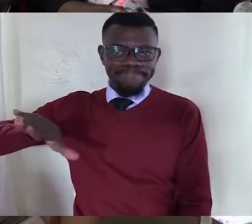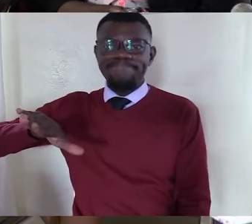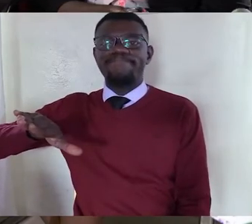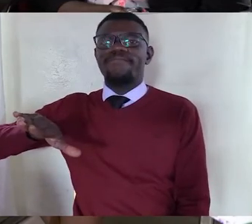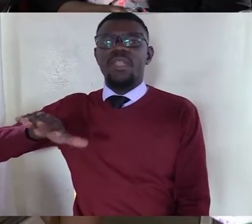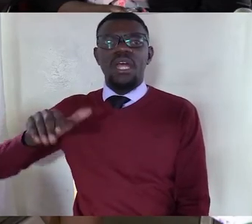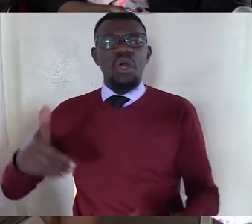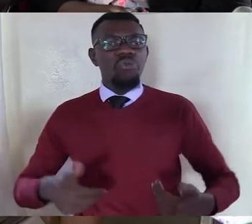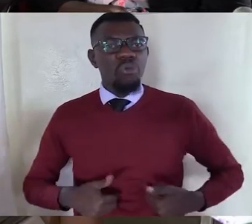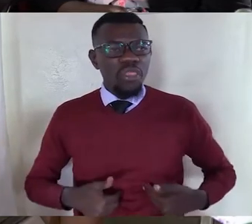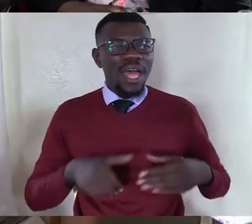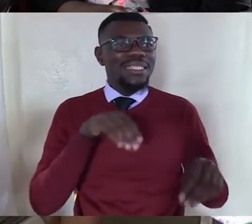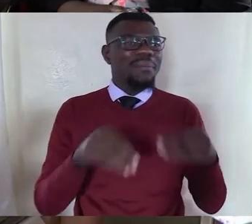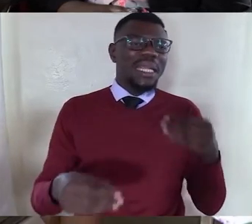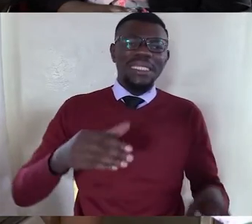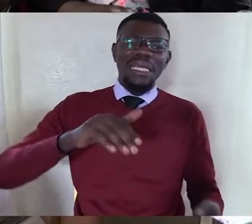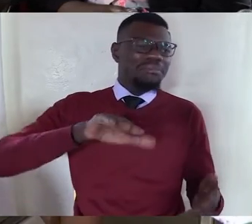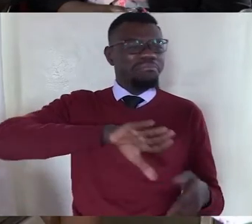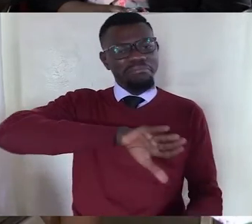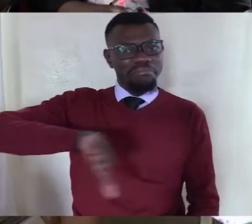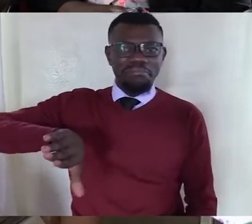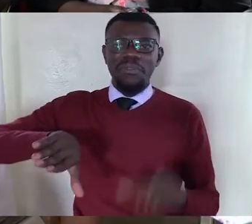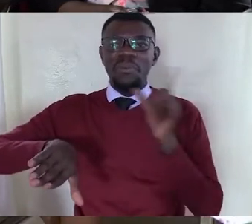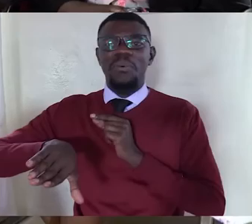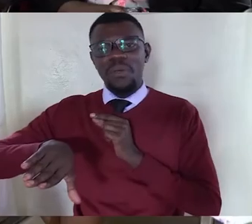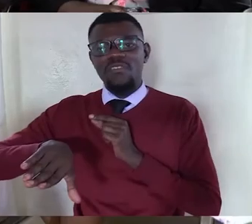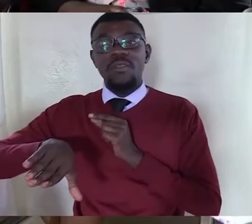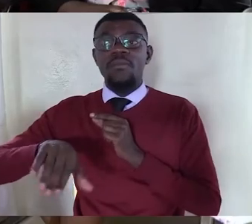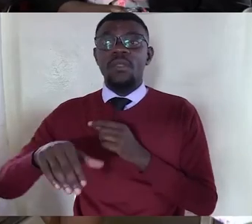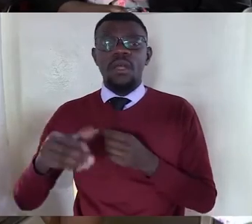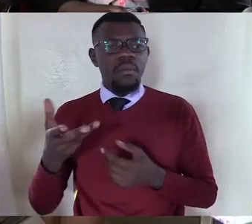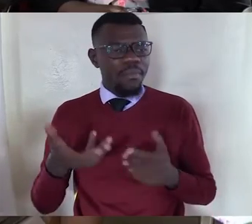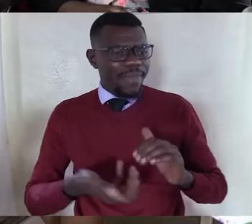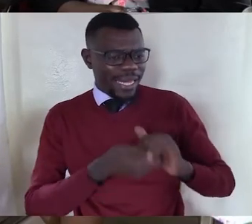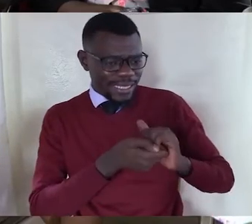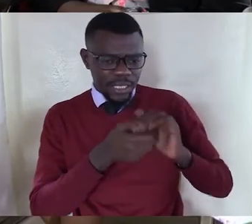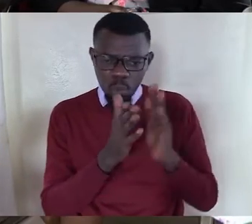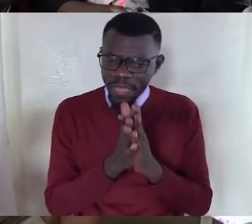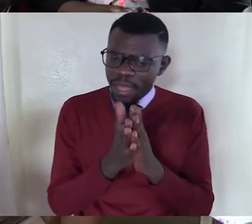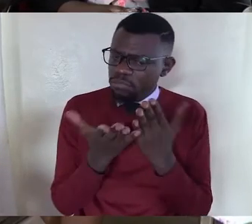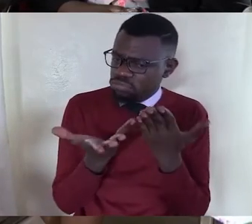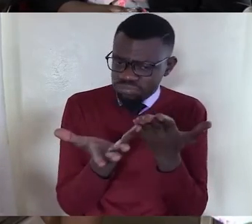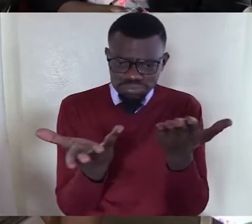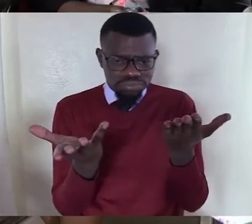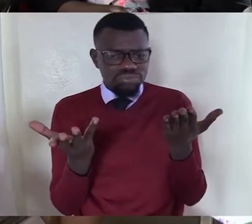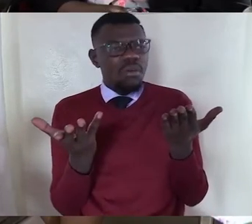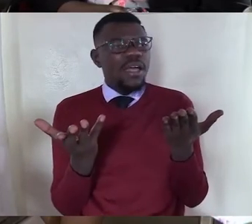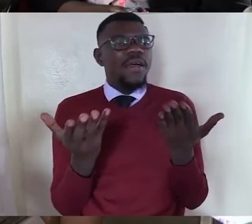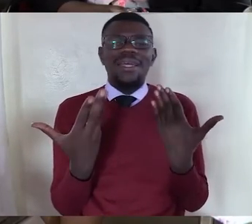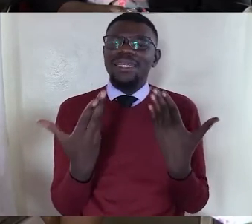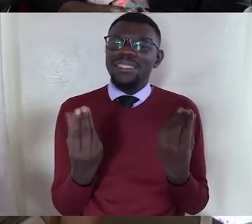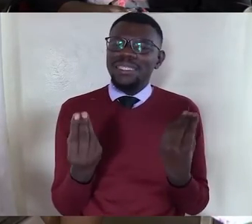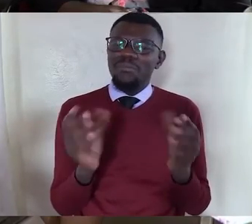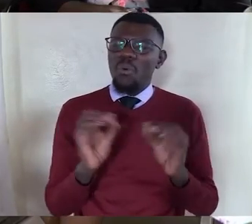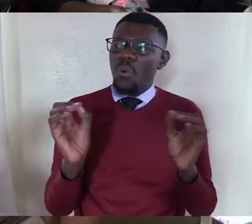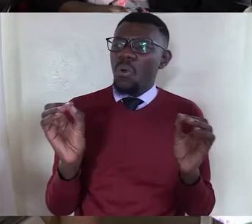that that these practices are outlawed and that you tell them that these practices cannot be allowed,